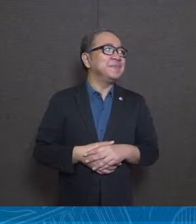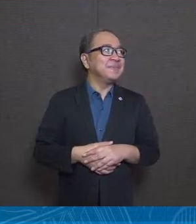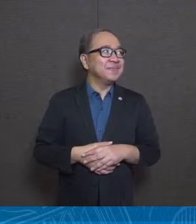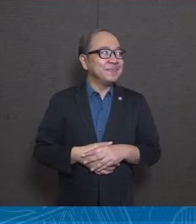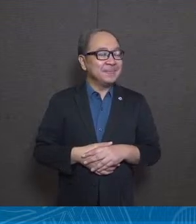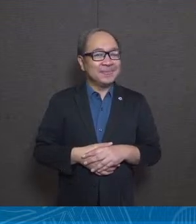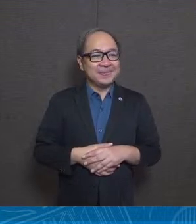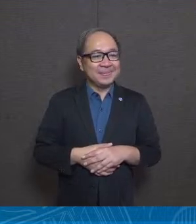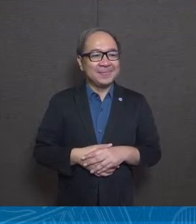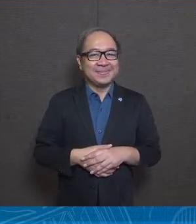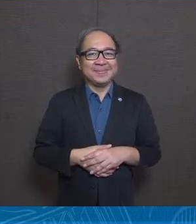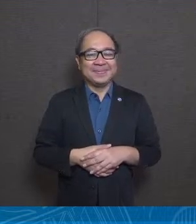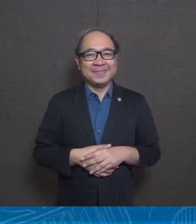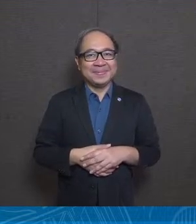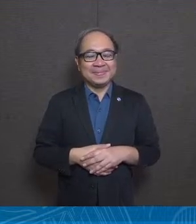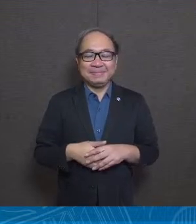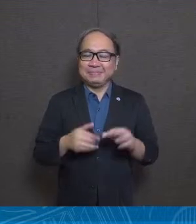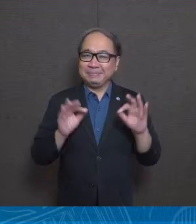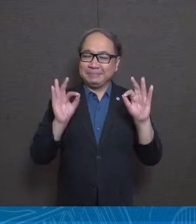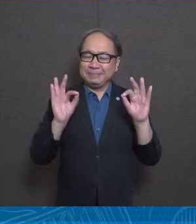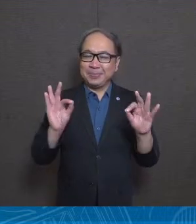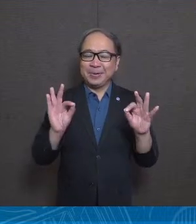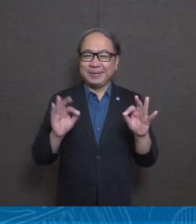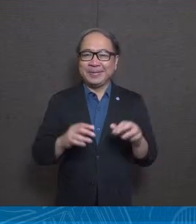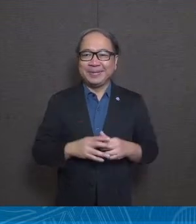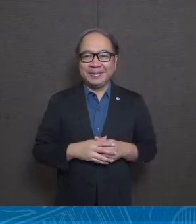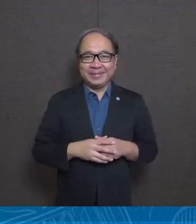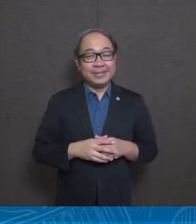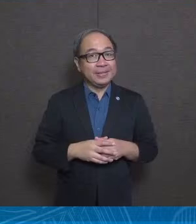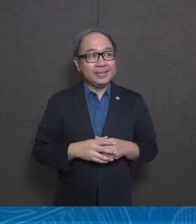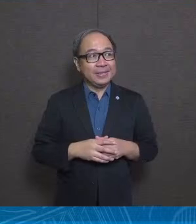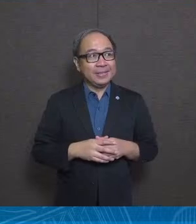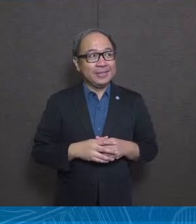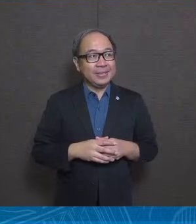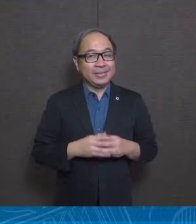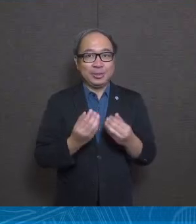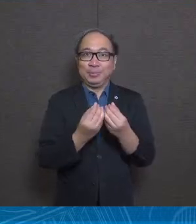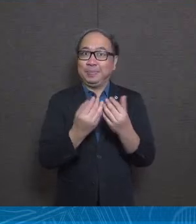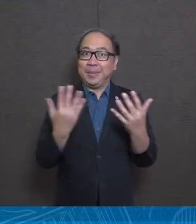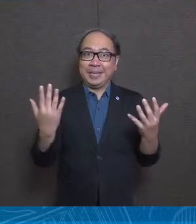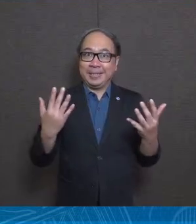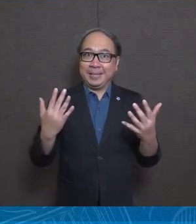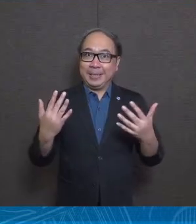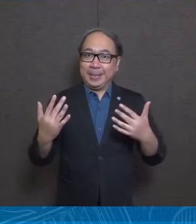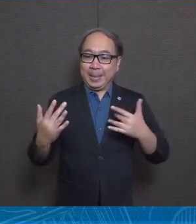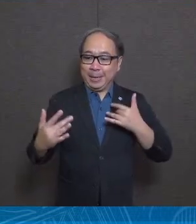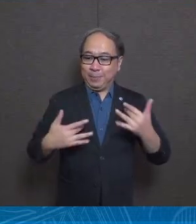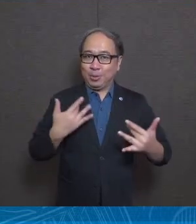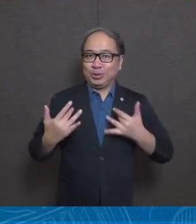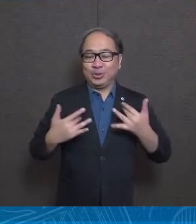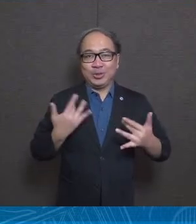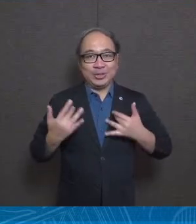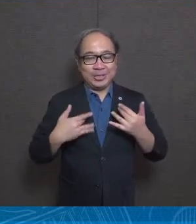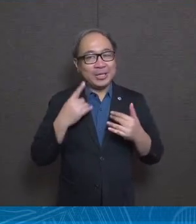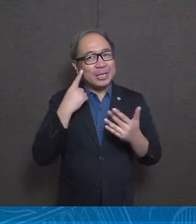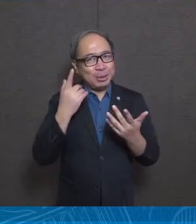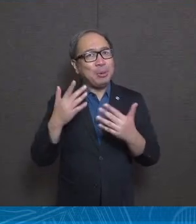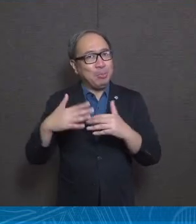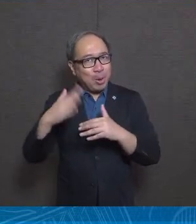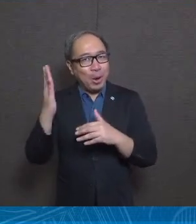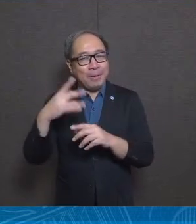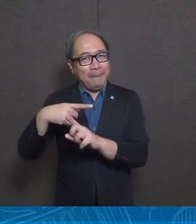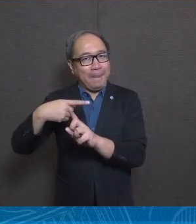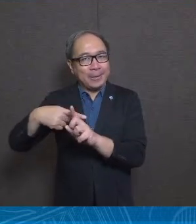So, perfect, wonderful. A lot of emotions, mostly very positive. So,